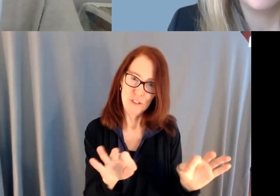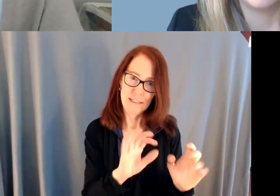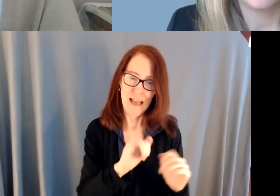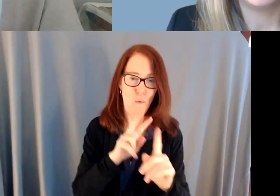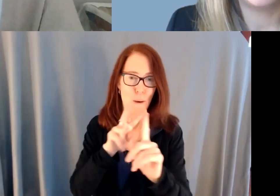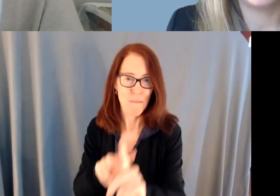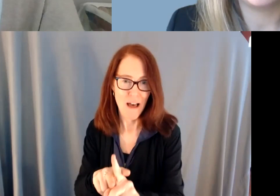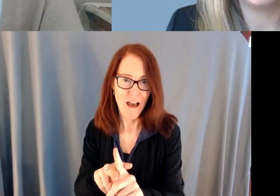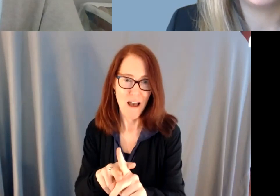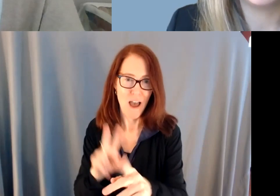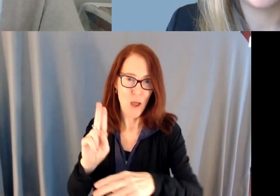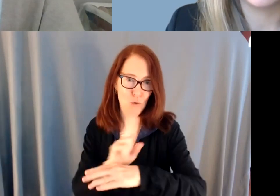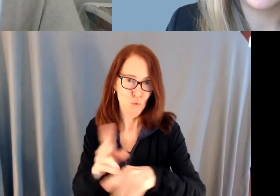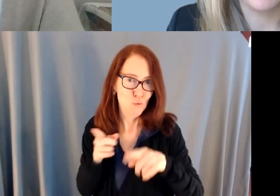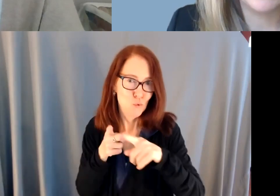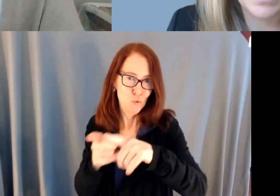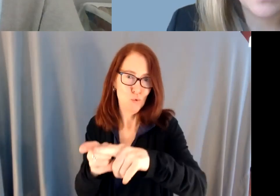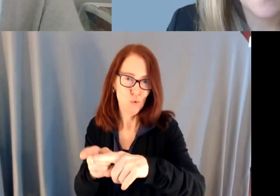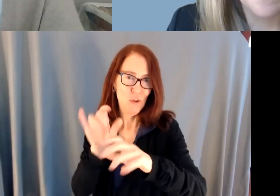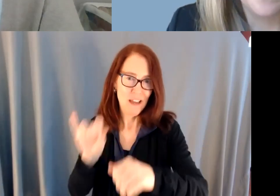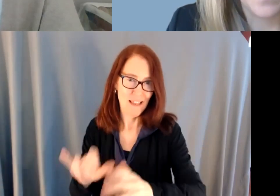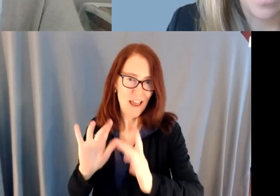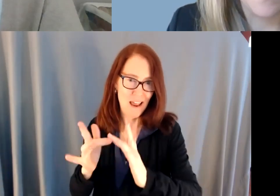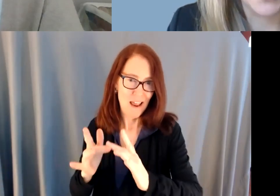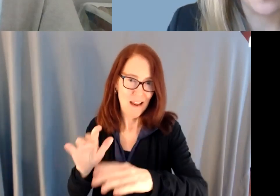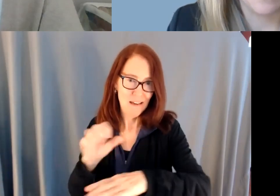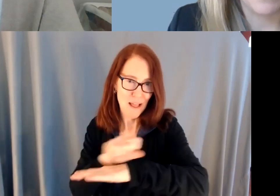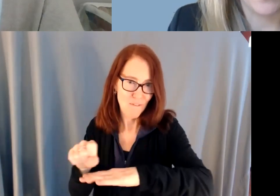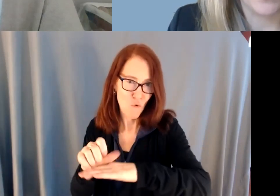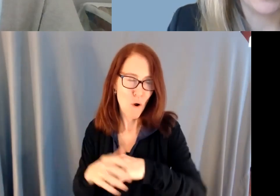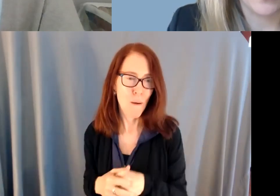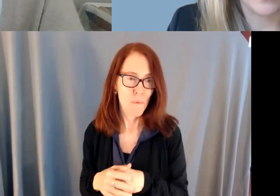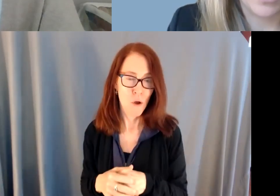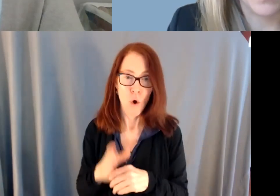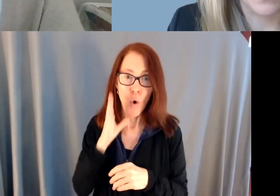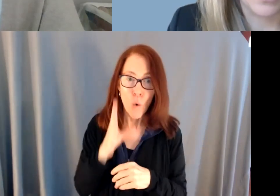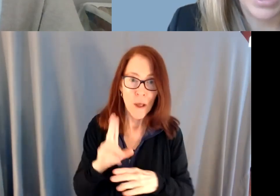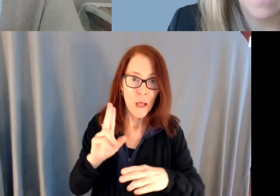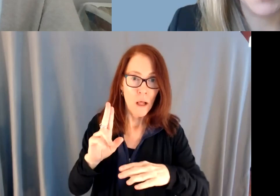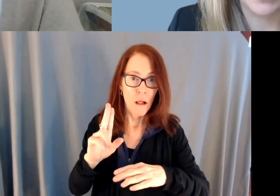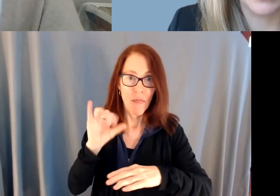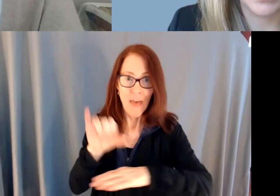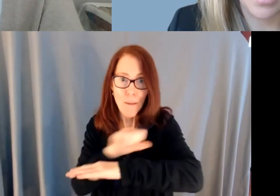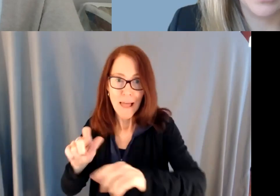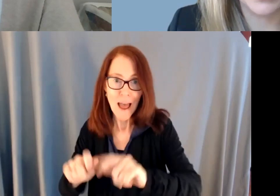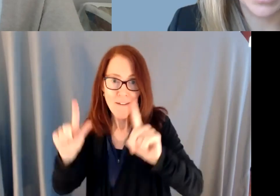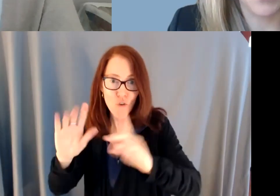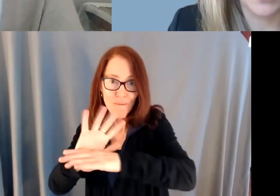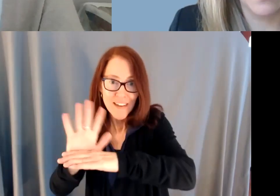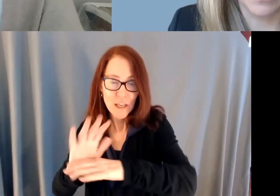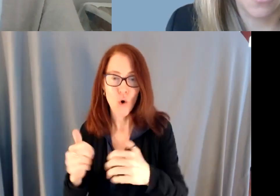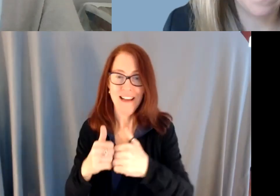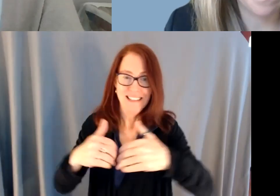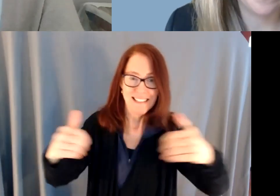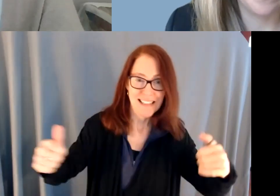So are you going to use a separate link so that people will look at the captions on a